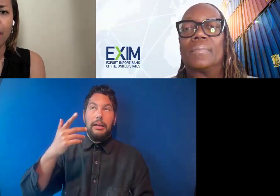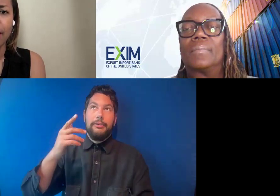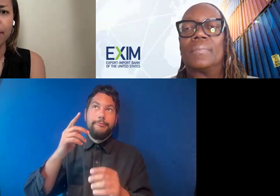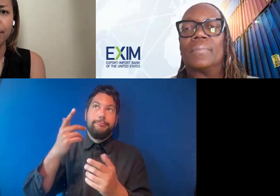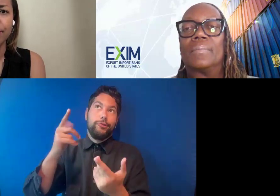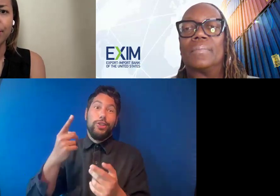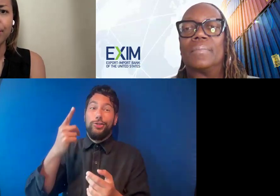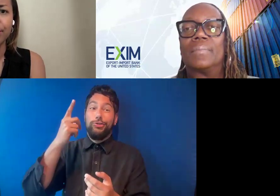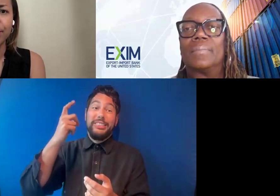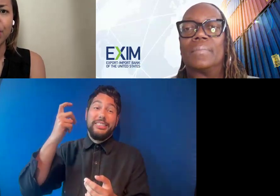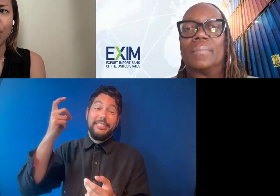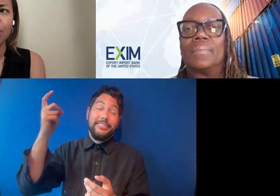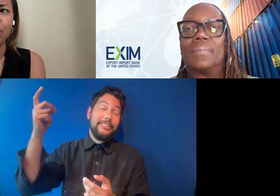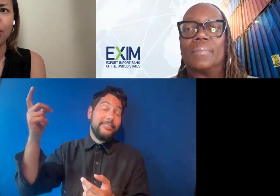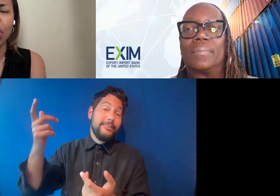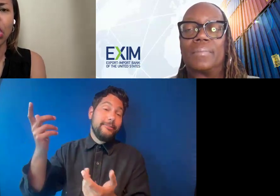your,